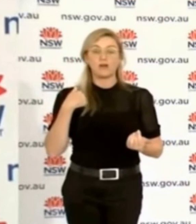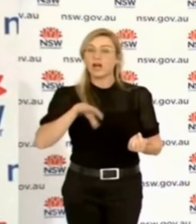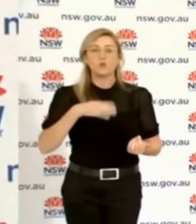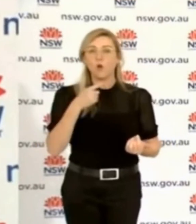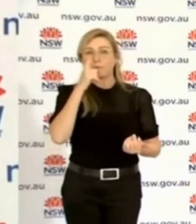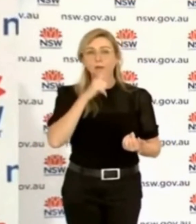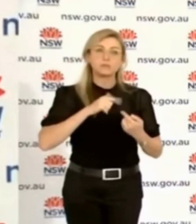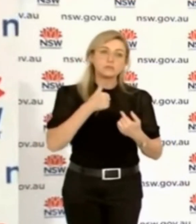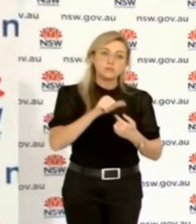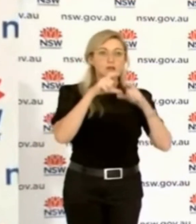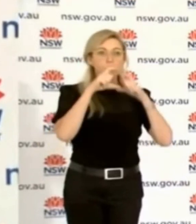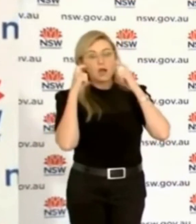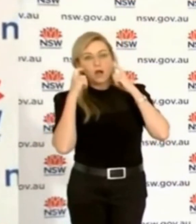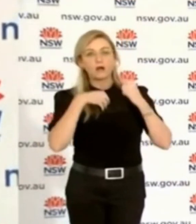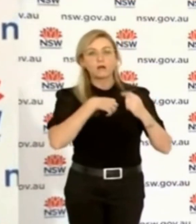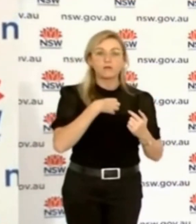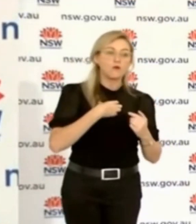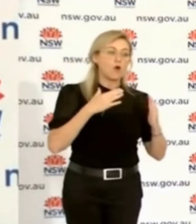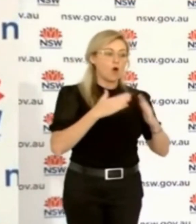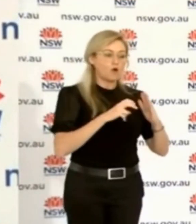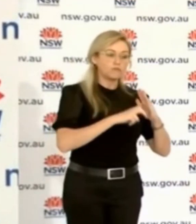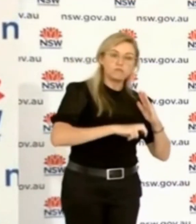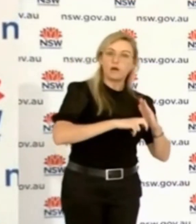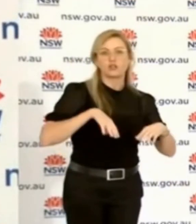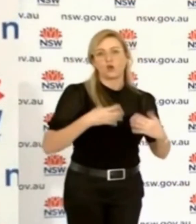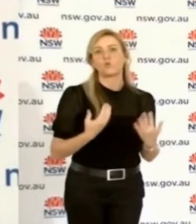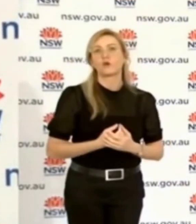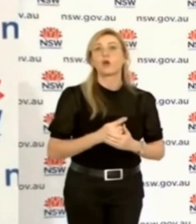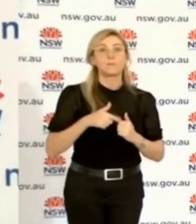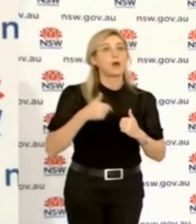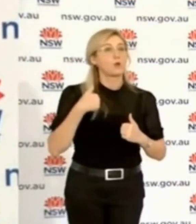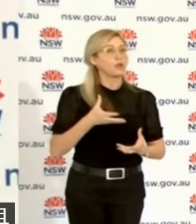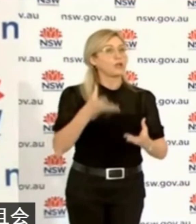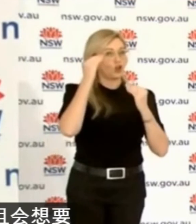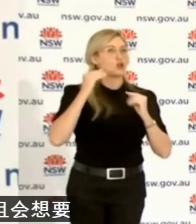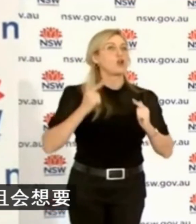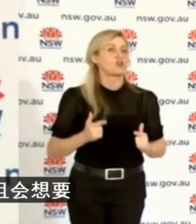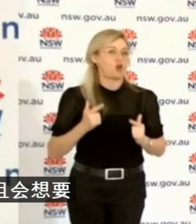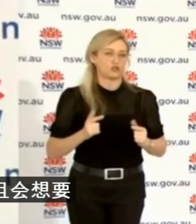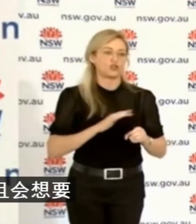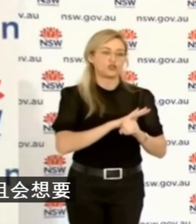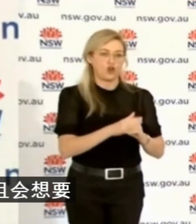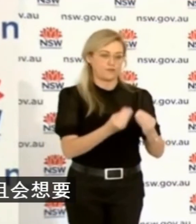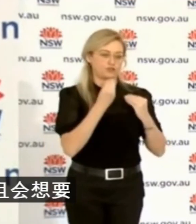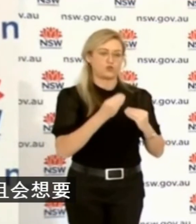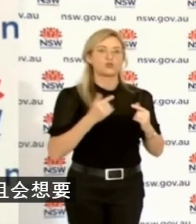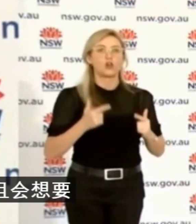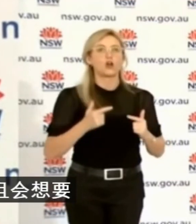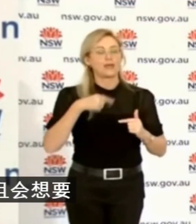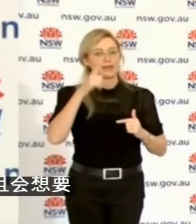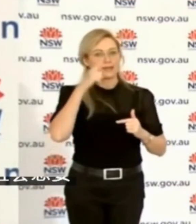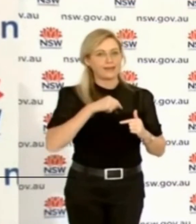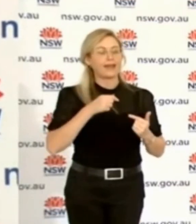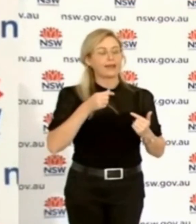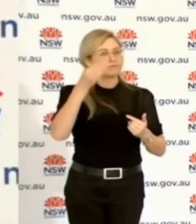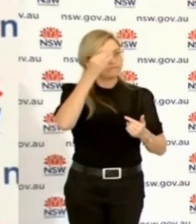So there are many things from our experience with COVID that I think we've learnt about and will want to embrace even going forward. Dr.